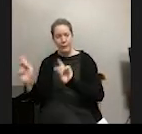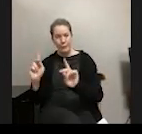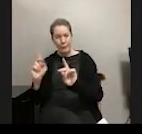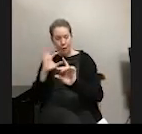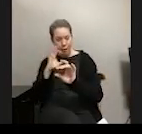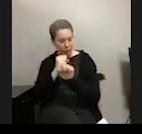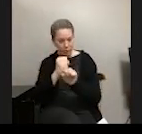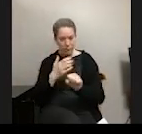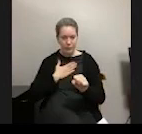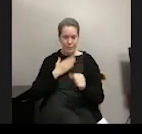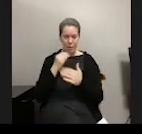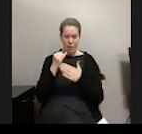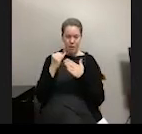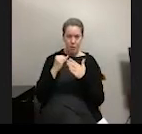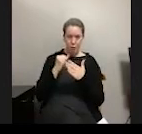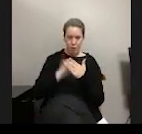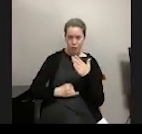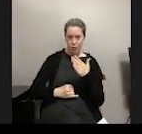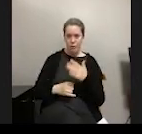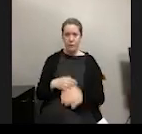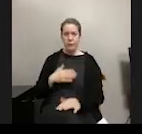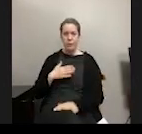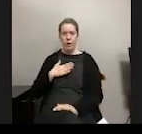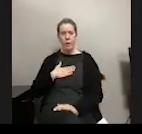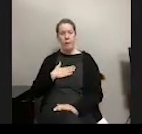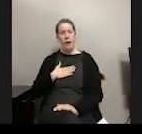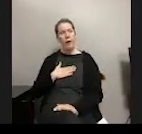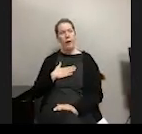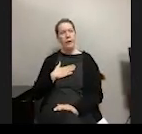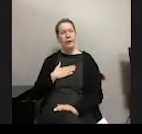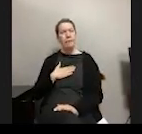describing. My universe is to kind of,